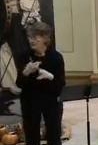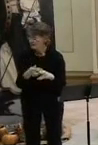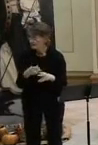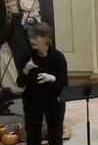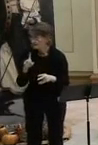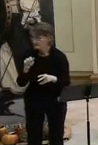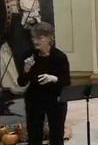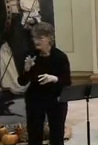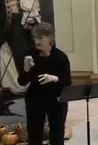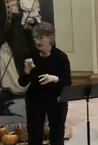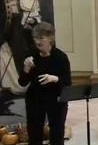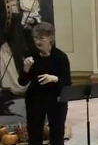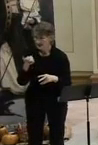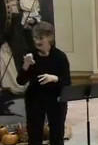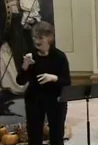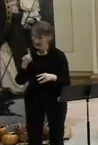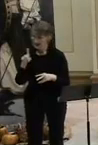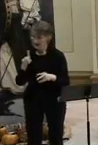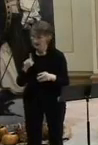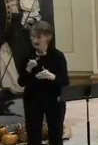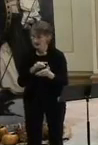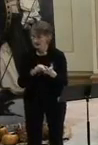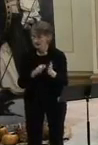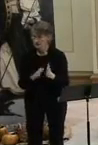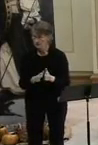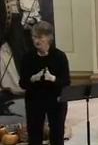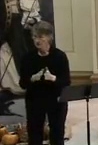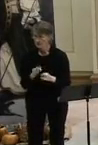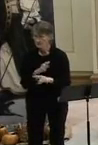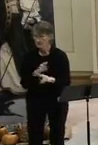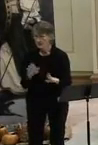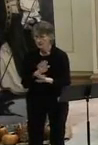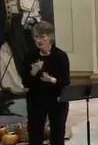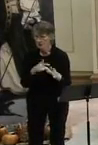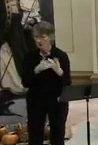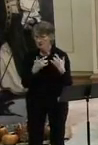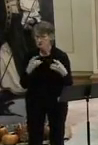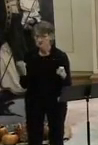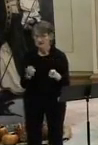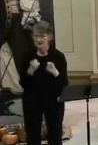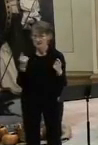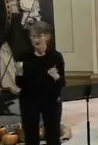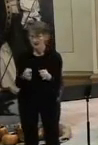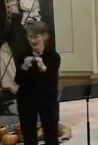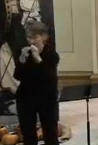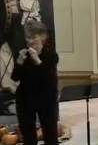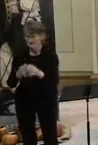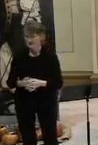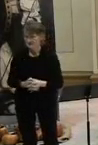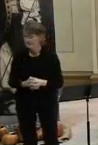lector. Let us prepare our hearts to celebrate Holy Mass.